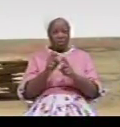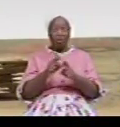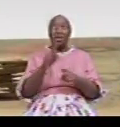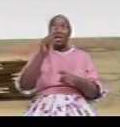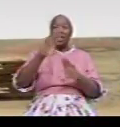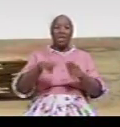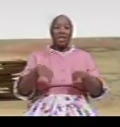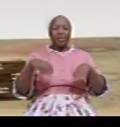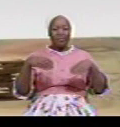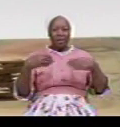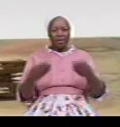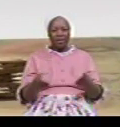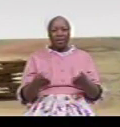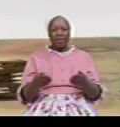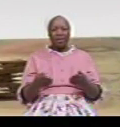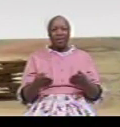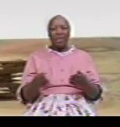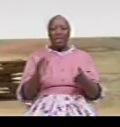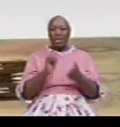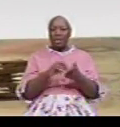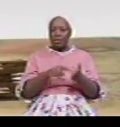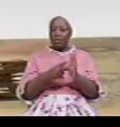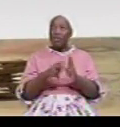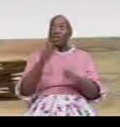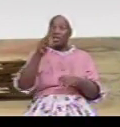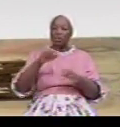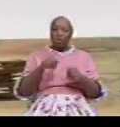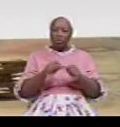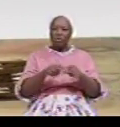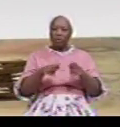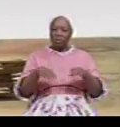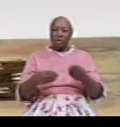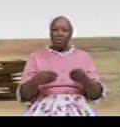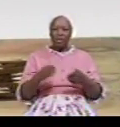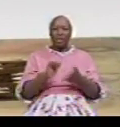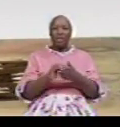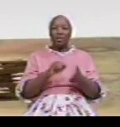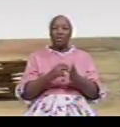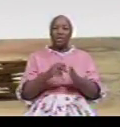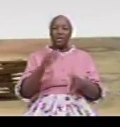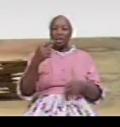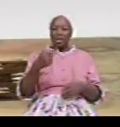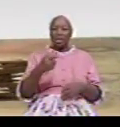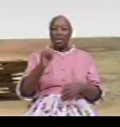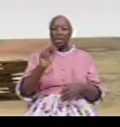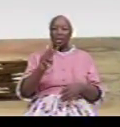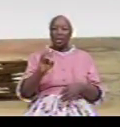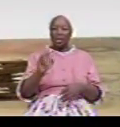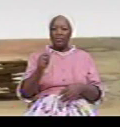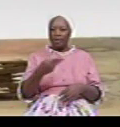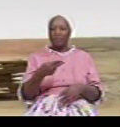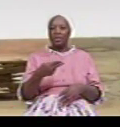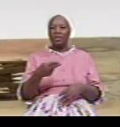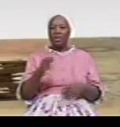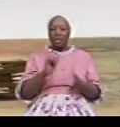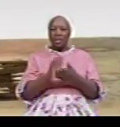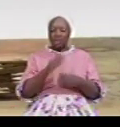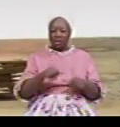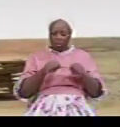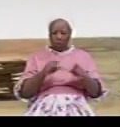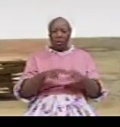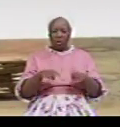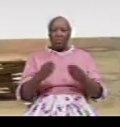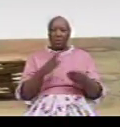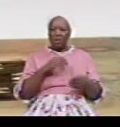giveth, that means he keeps on giving more grace. Now whatever grace you had had in